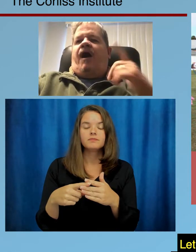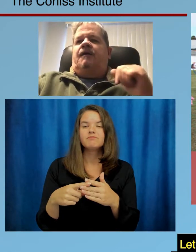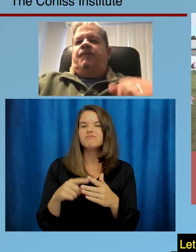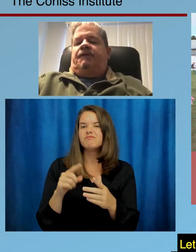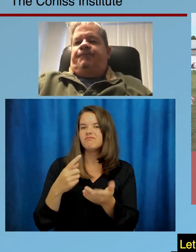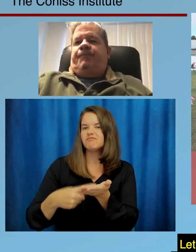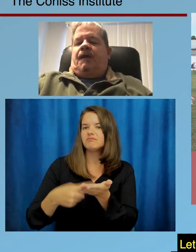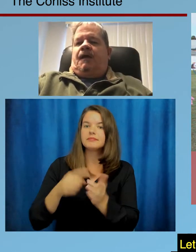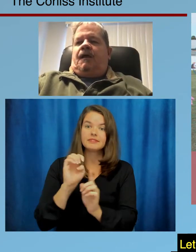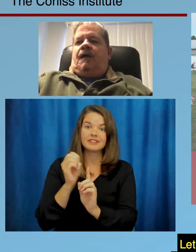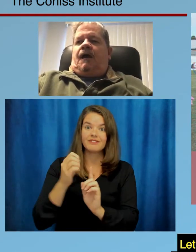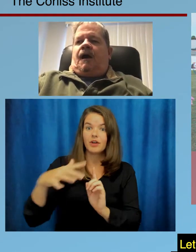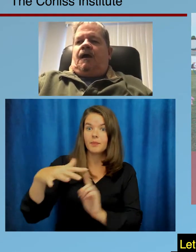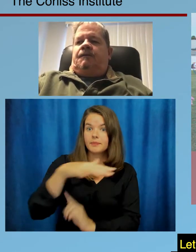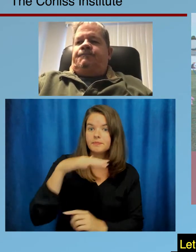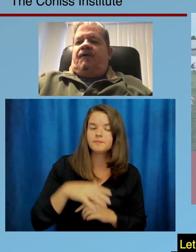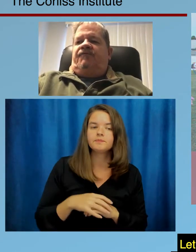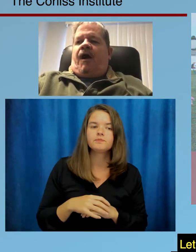environment.